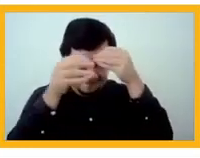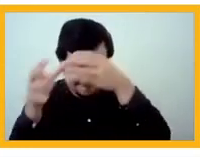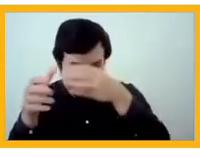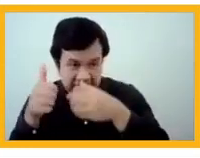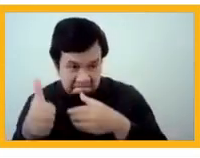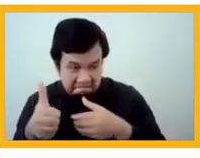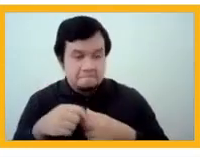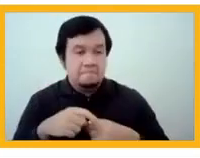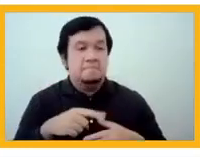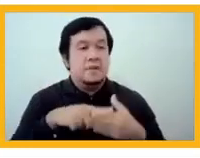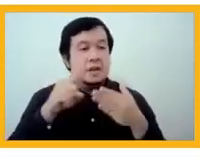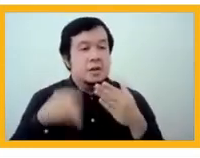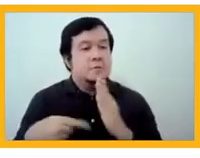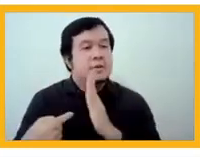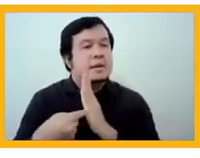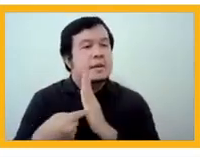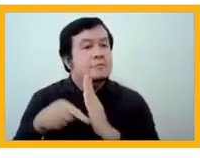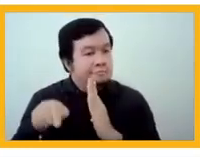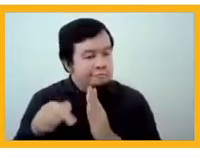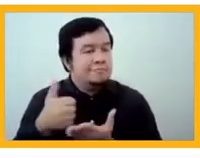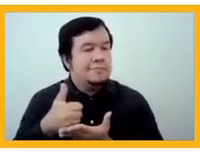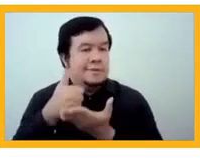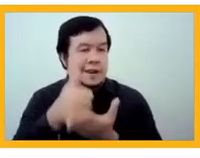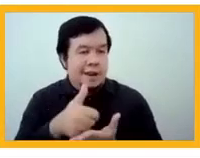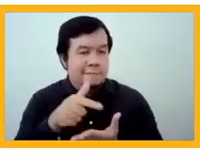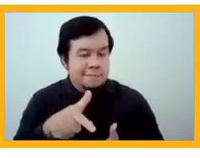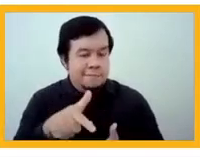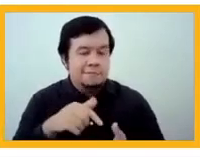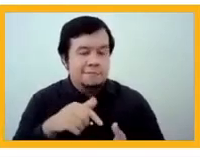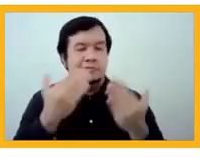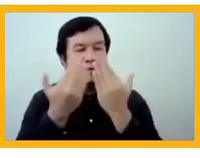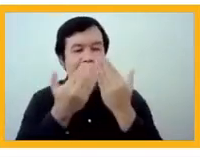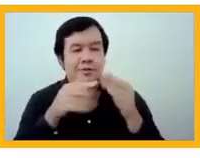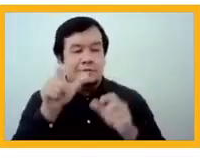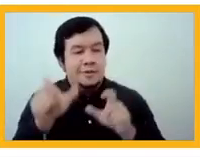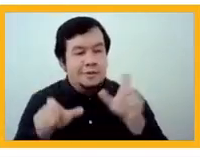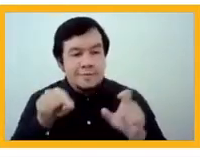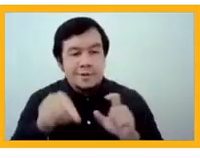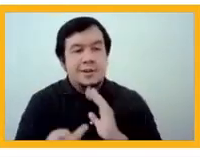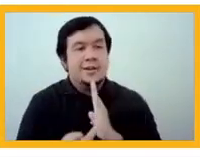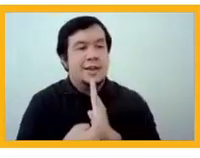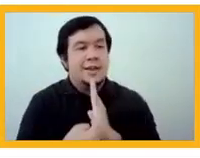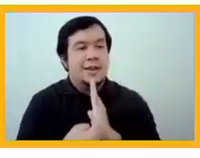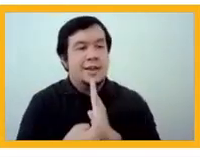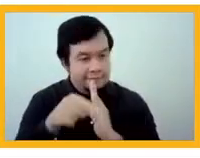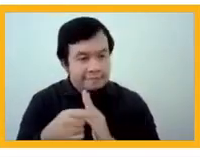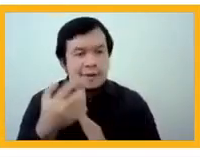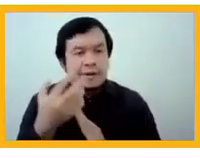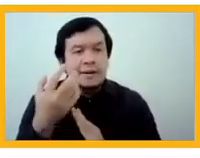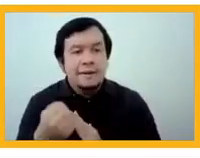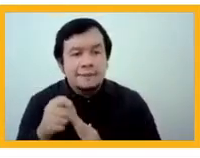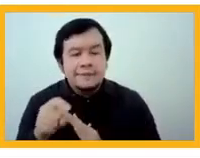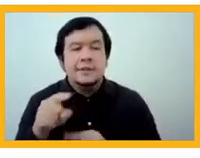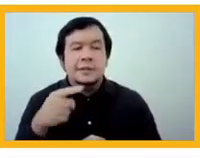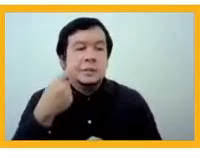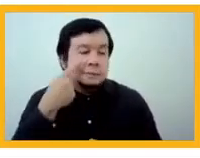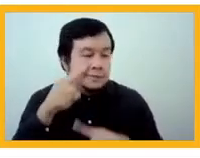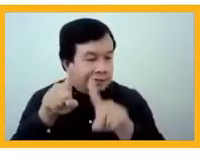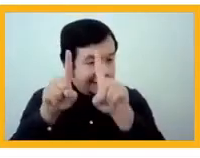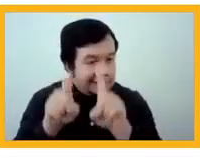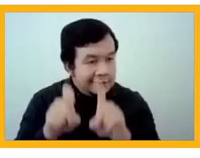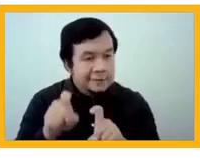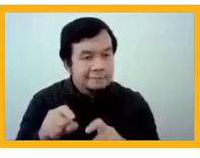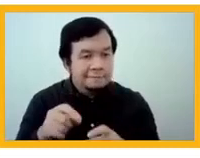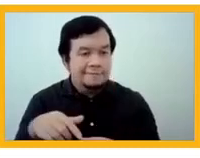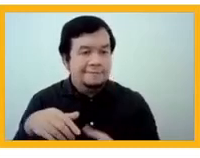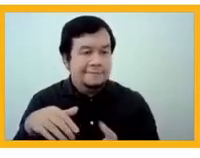it. And then more importantly, what he does is does a randomized controlled trial where you're looking at digital tablet-based assessments. And what he